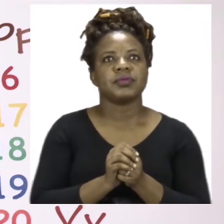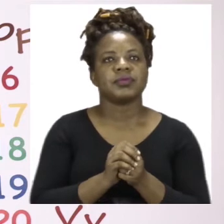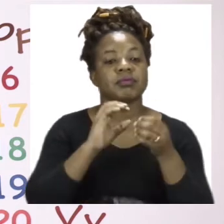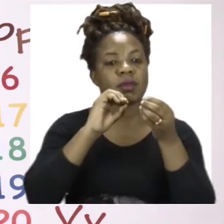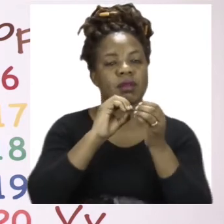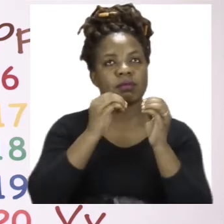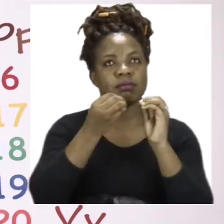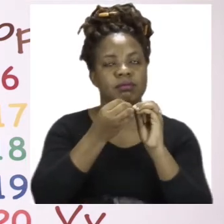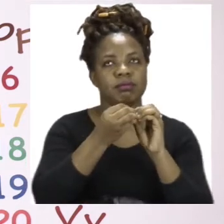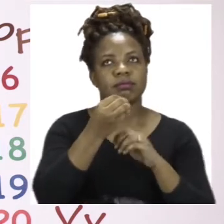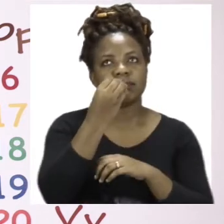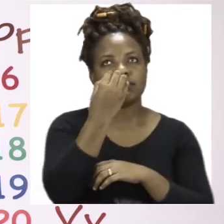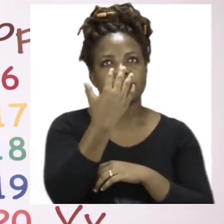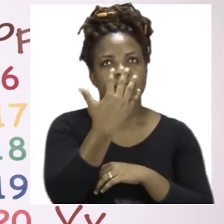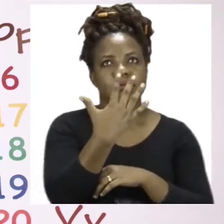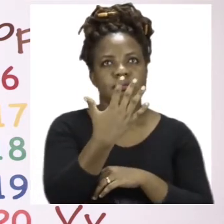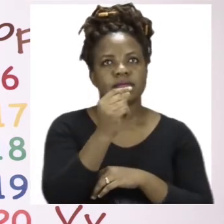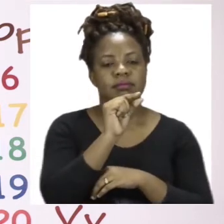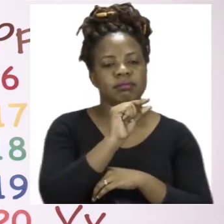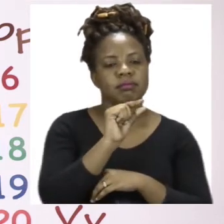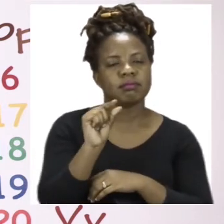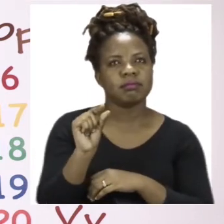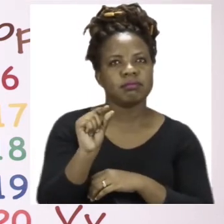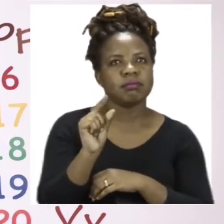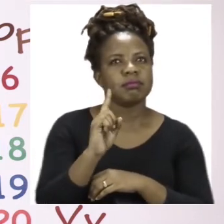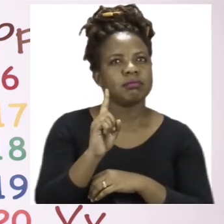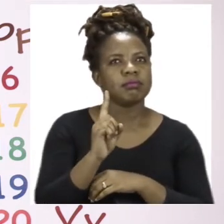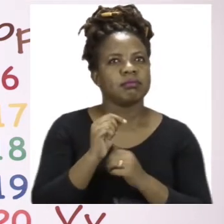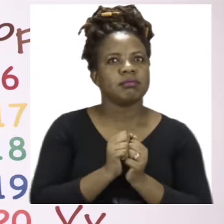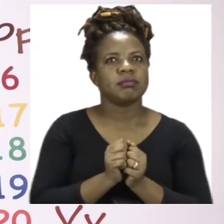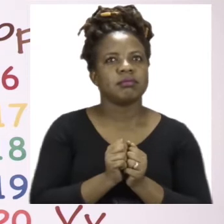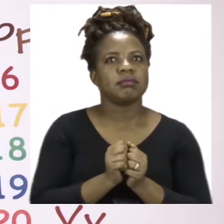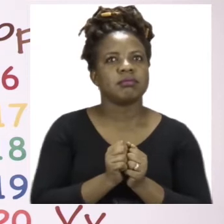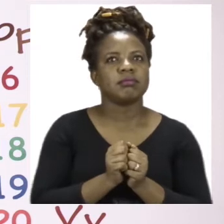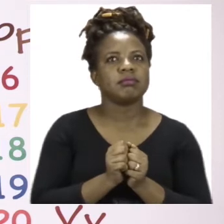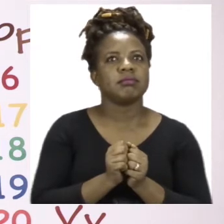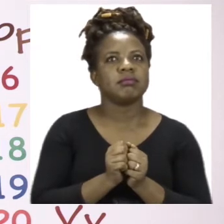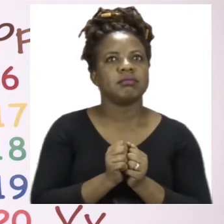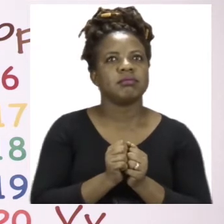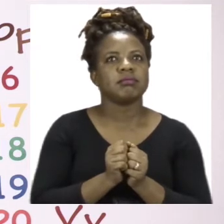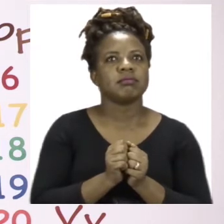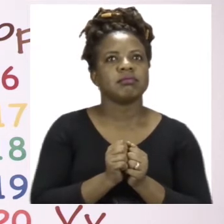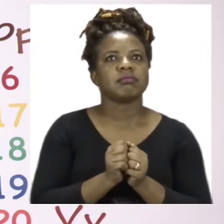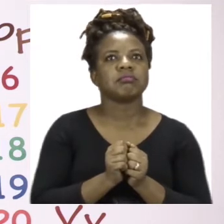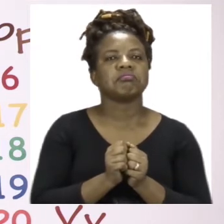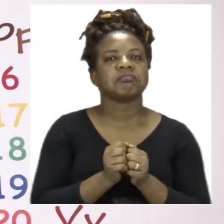word, number 5, and the fifth word here is the word